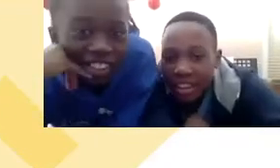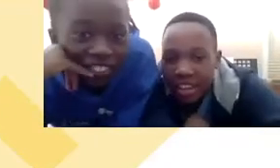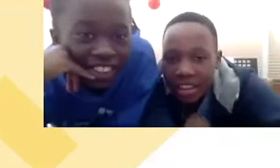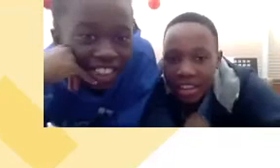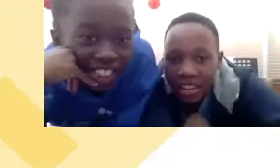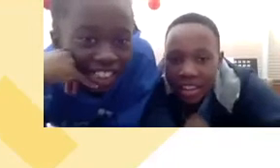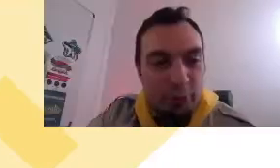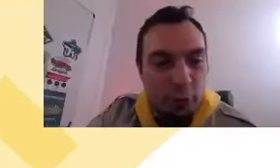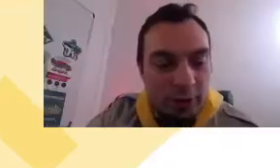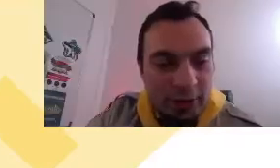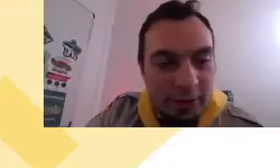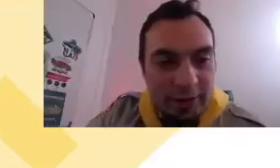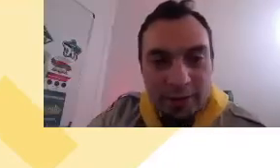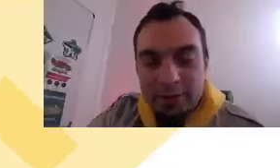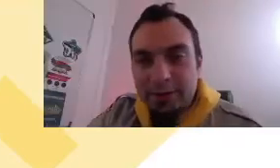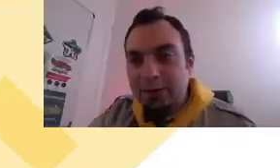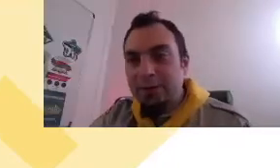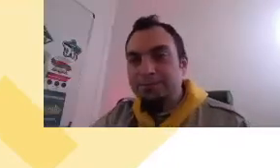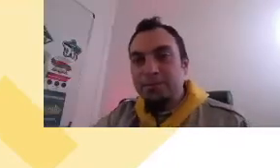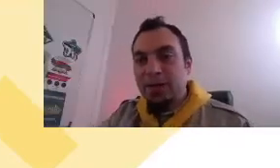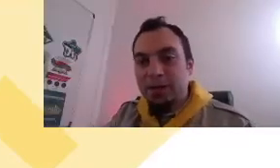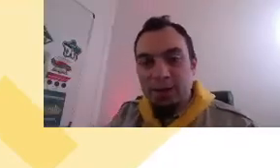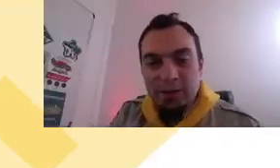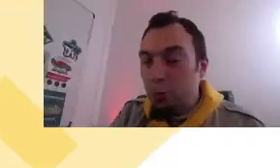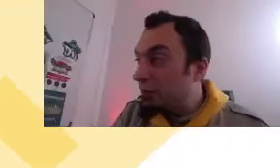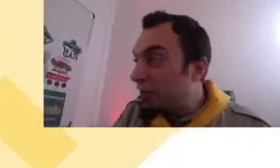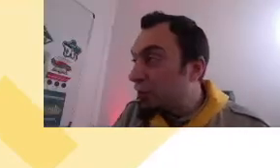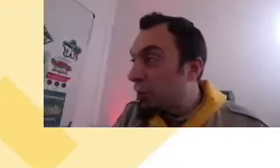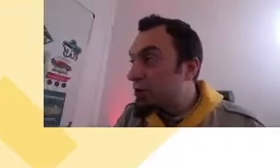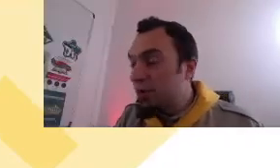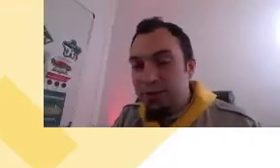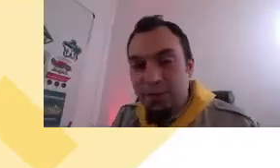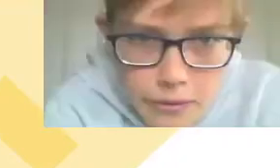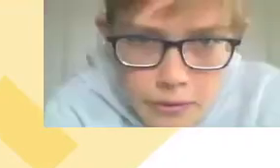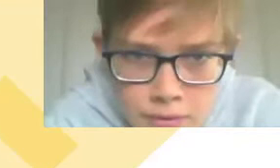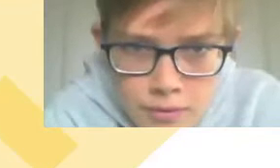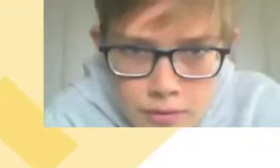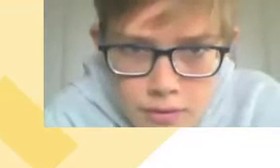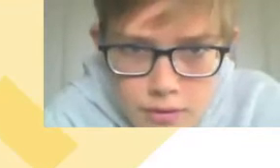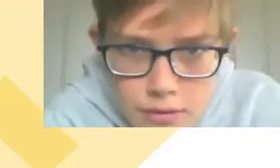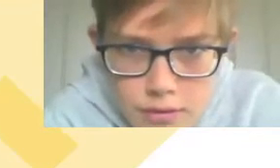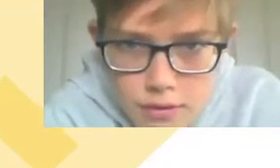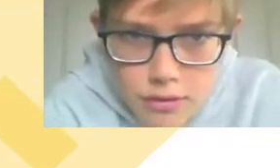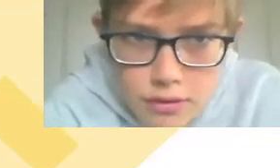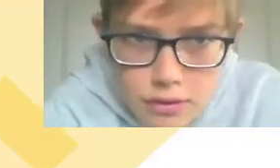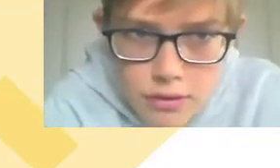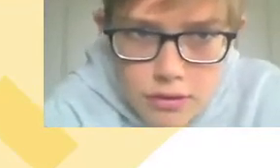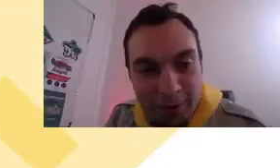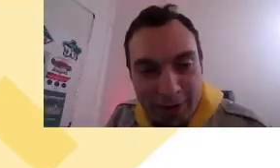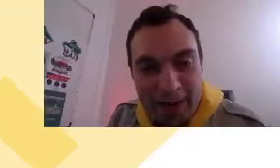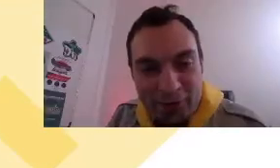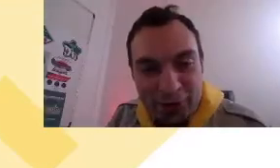As they're looking for turtle, Paula. This one cost me. Yes. We have another question. Is it possible that you can recommend us the